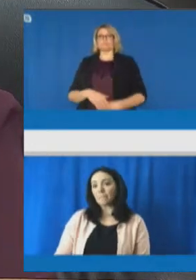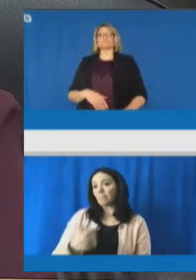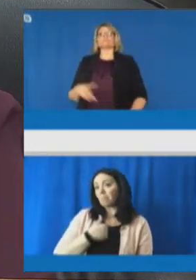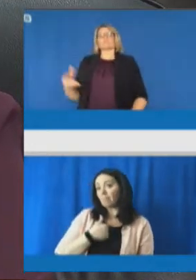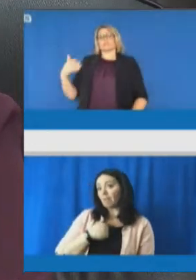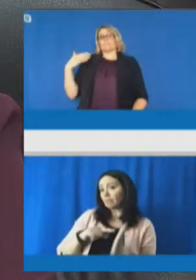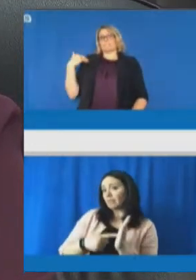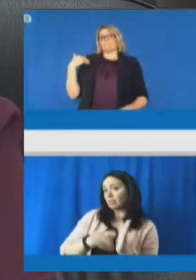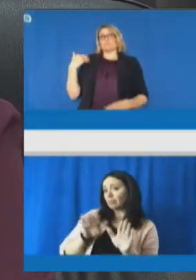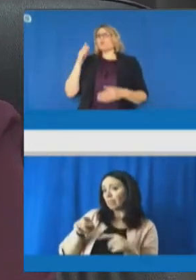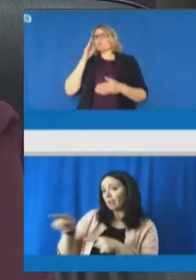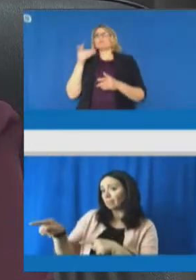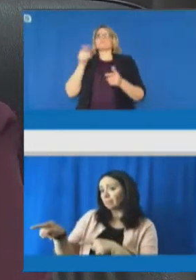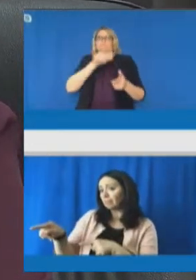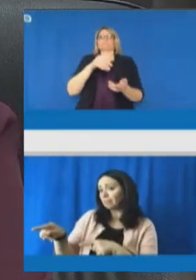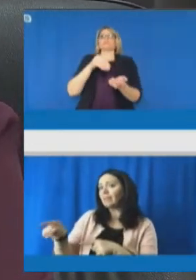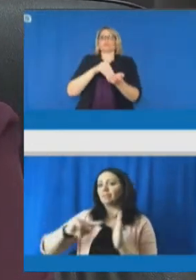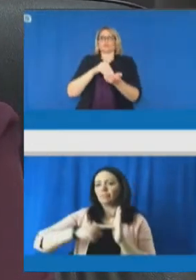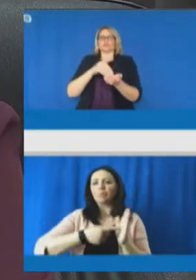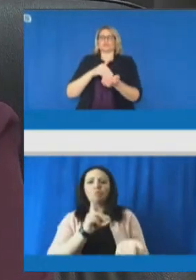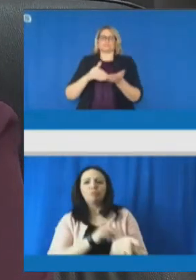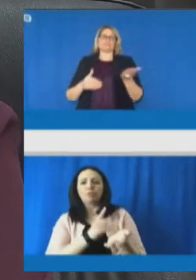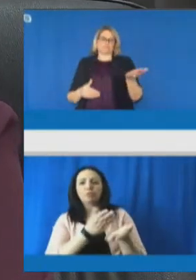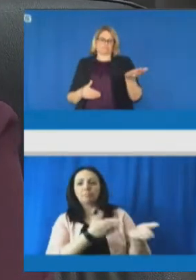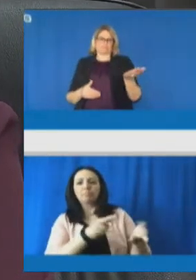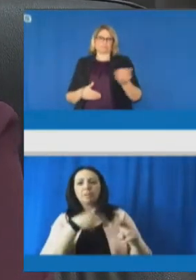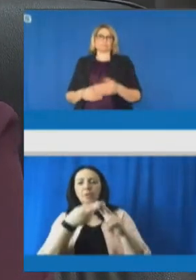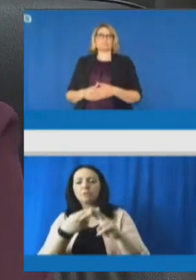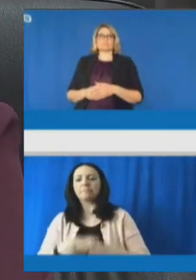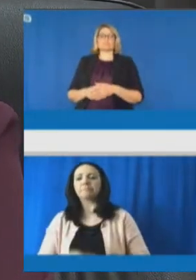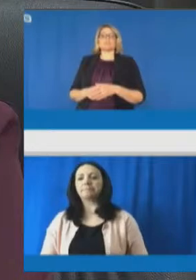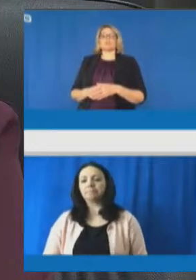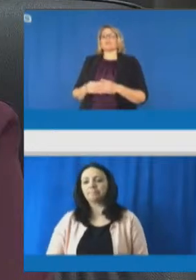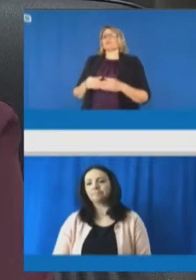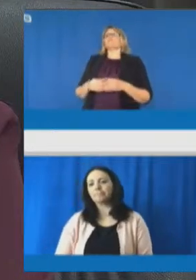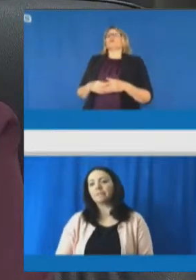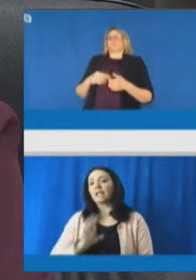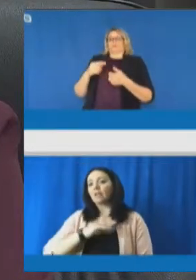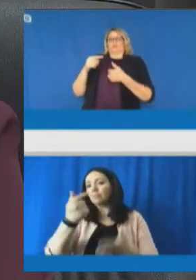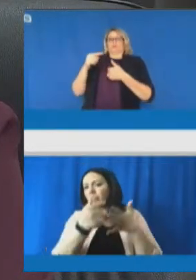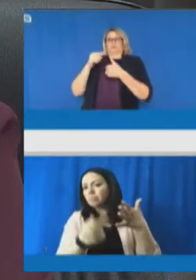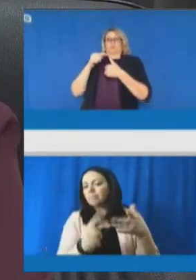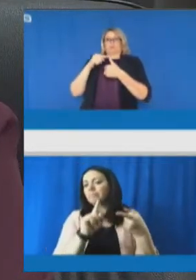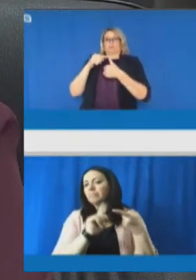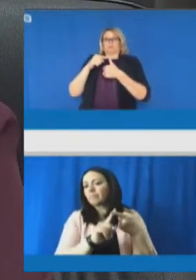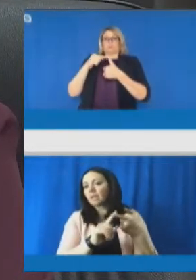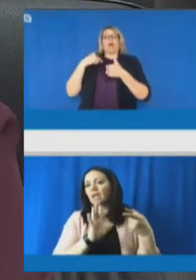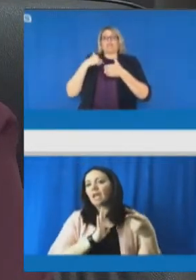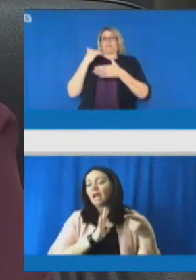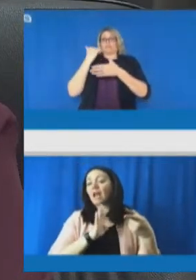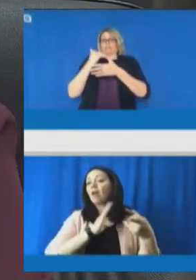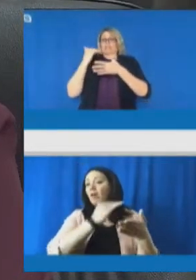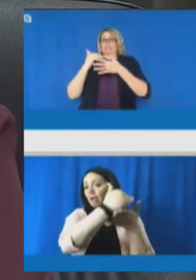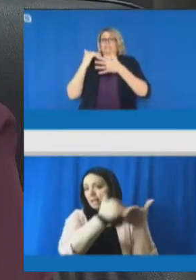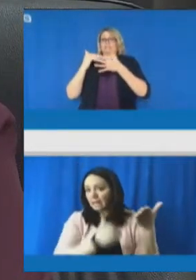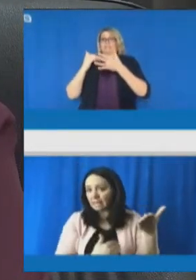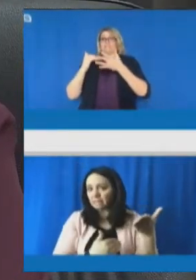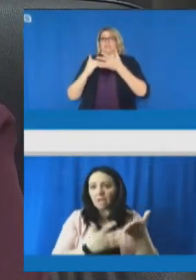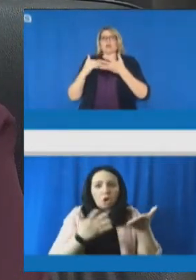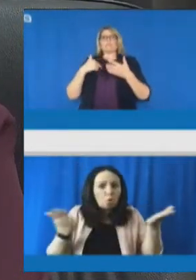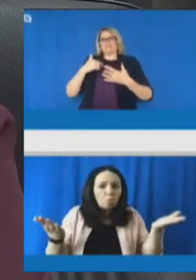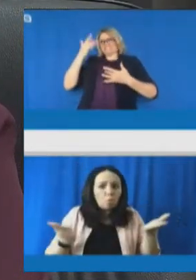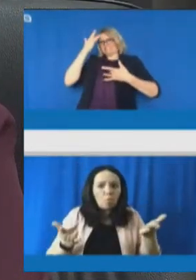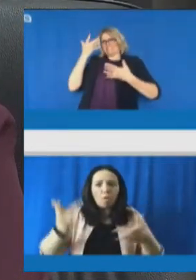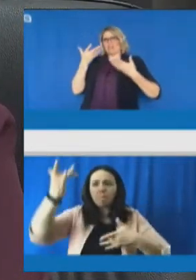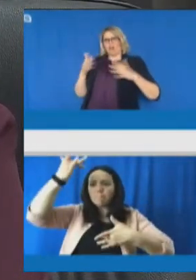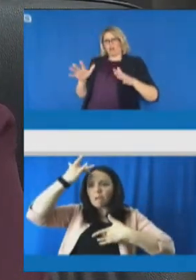come back to you on, but my understanding right now, we are going to be sending information out to healthcare providers around those complex medical